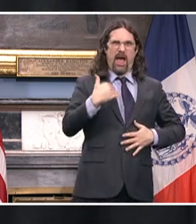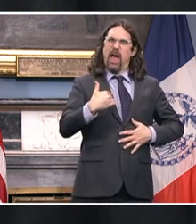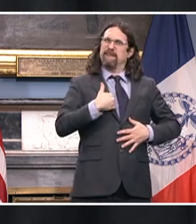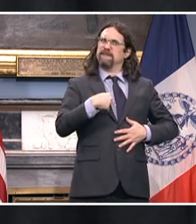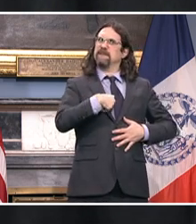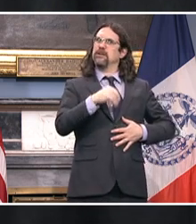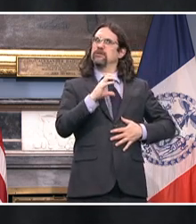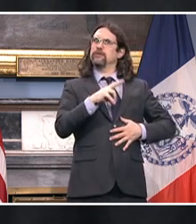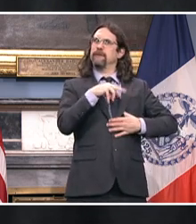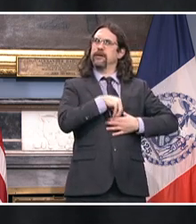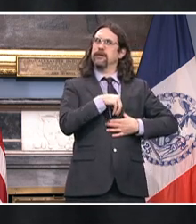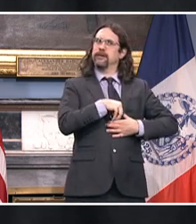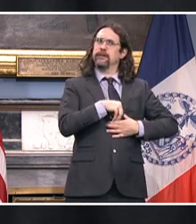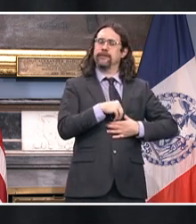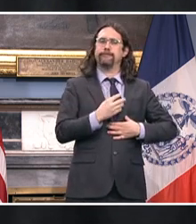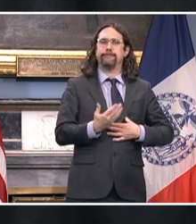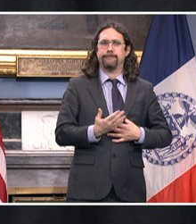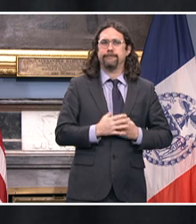So it's a moment where